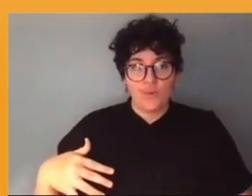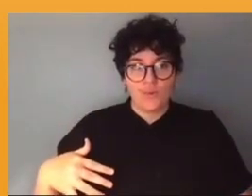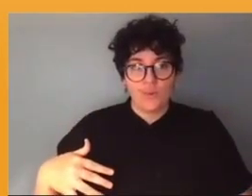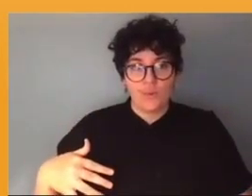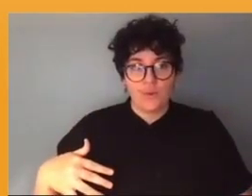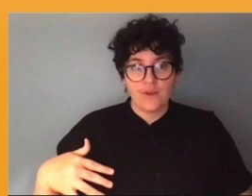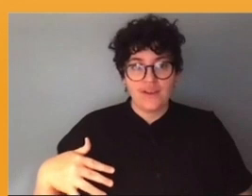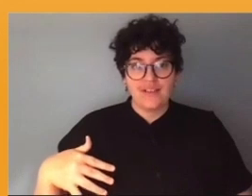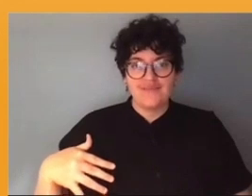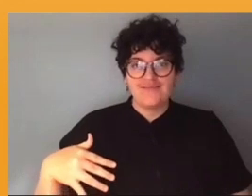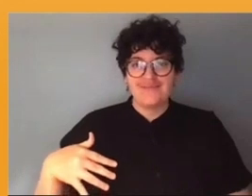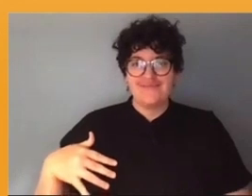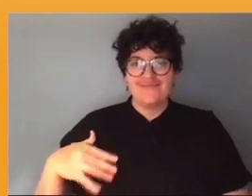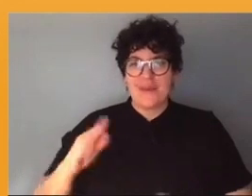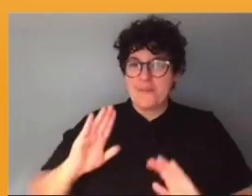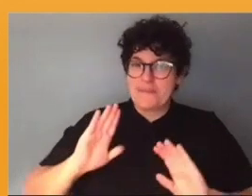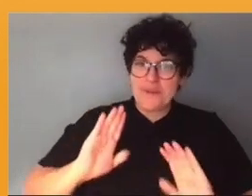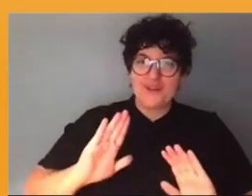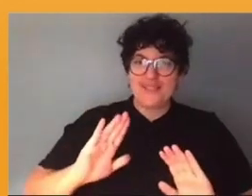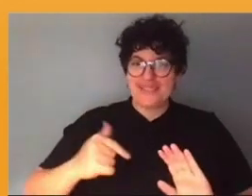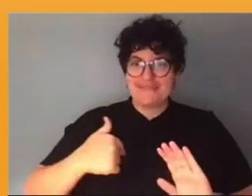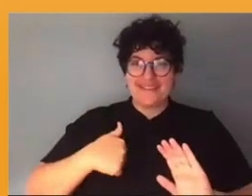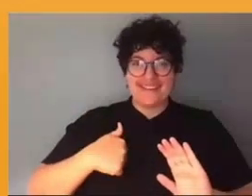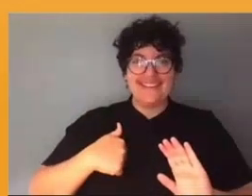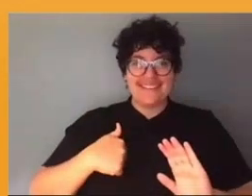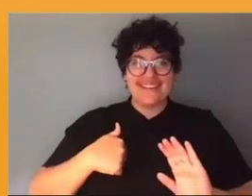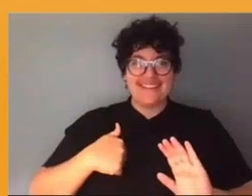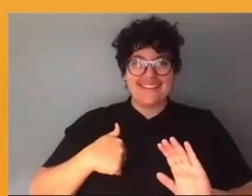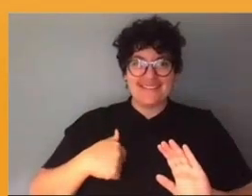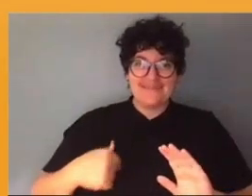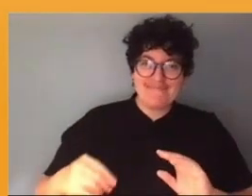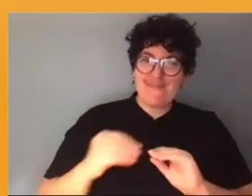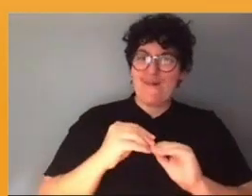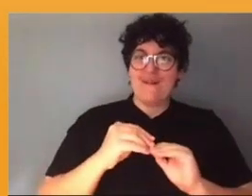pushes me more to